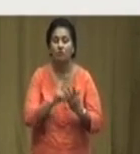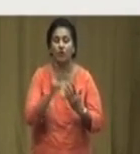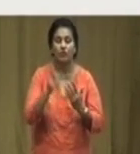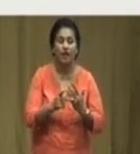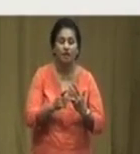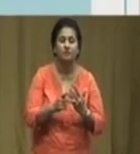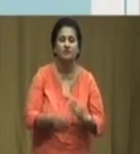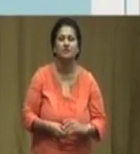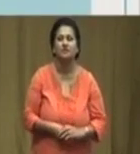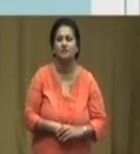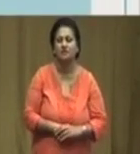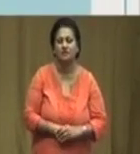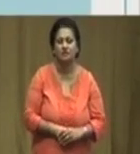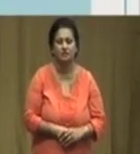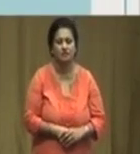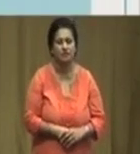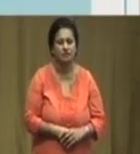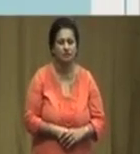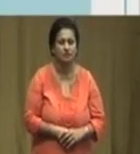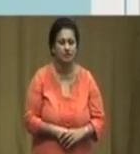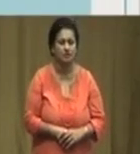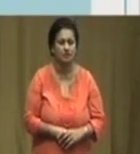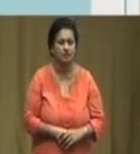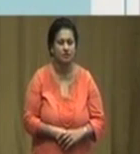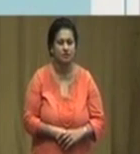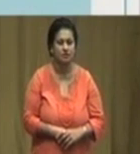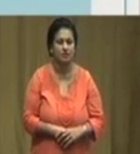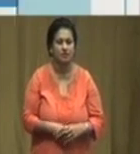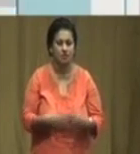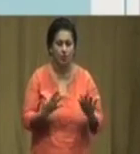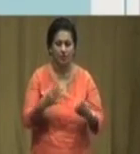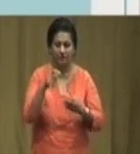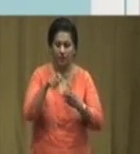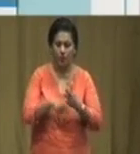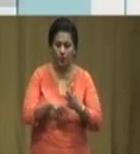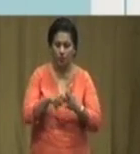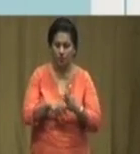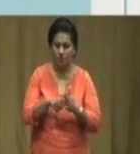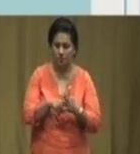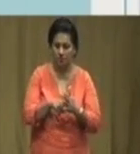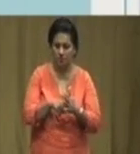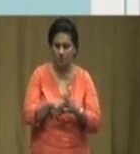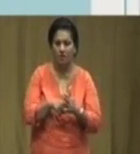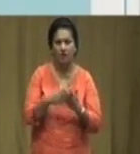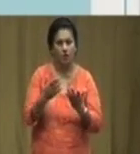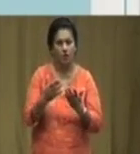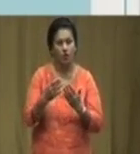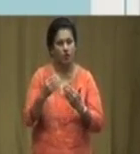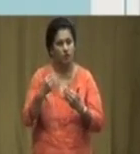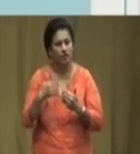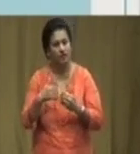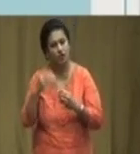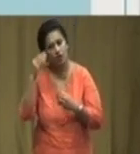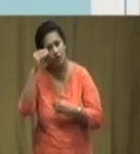obviously a fair swag of those already done there. The live range, this gives you an overall cost, so whether you're domestic or living in accommodation or whatever,